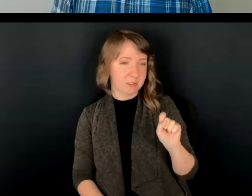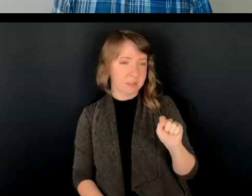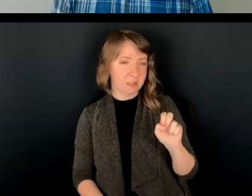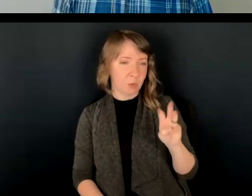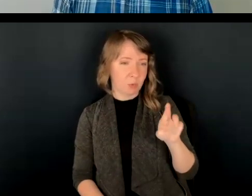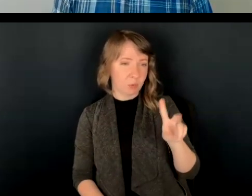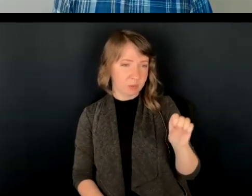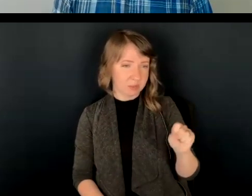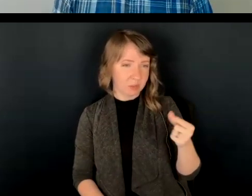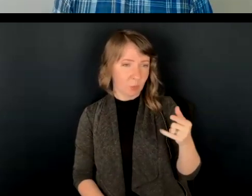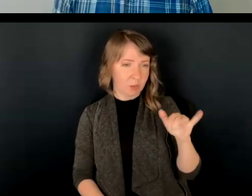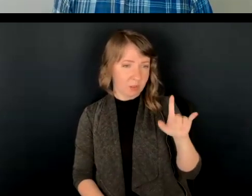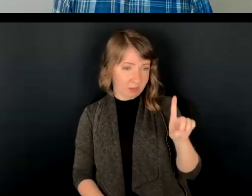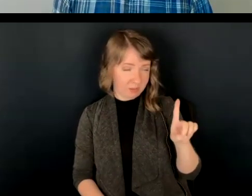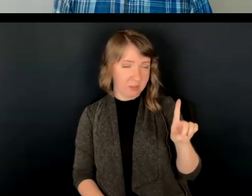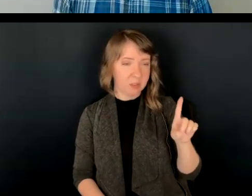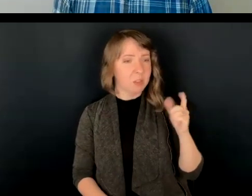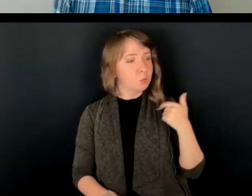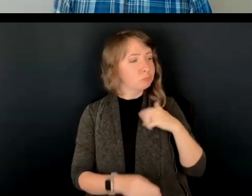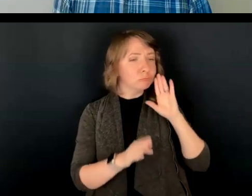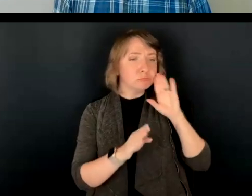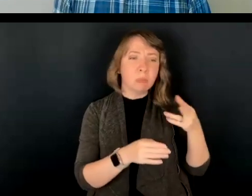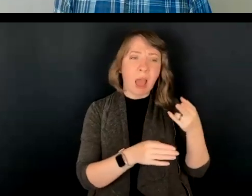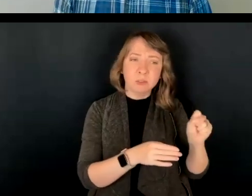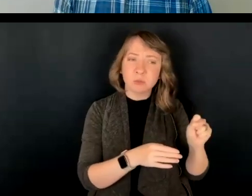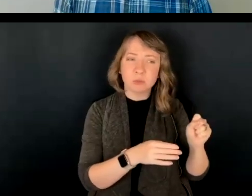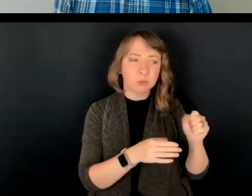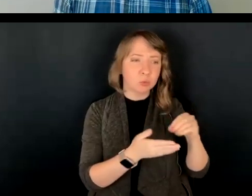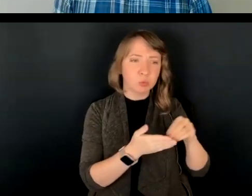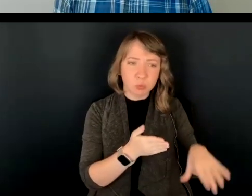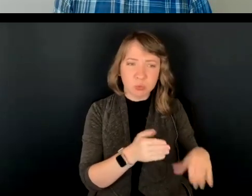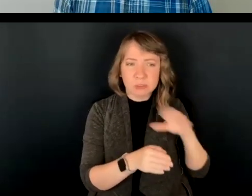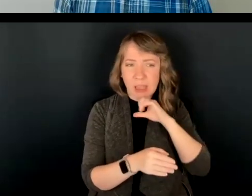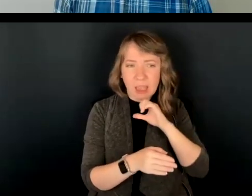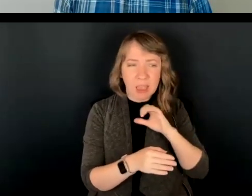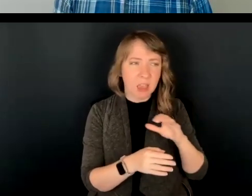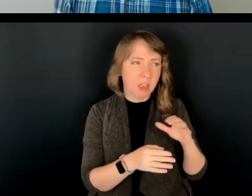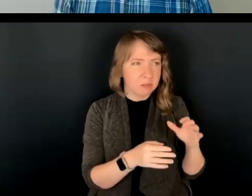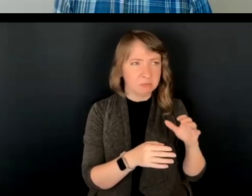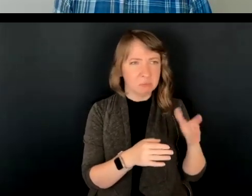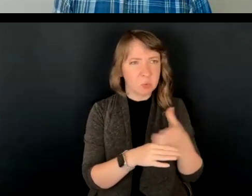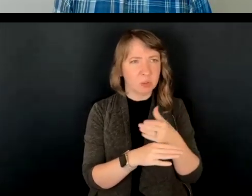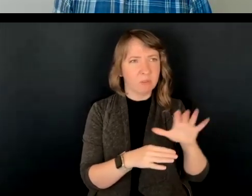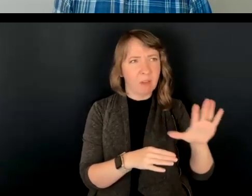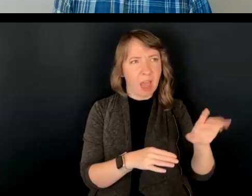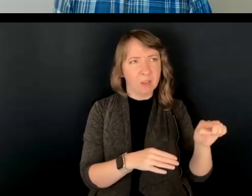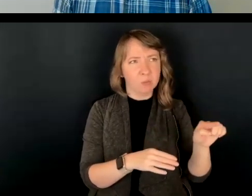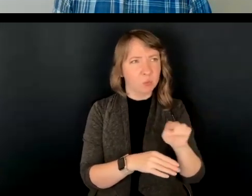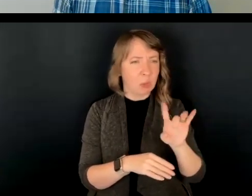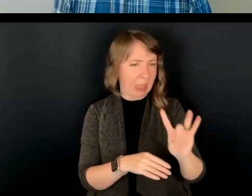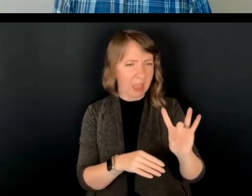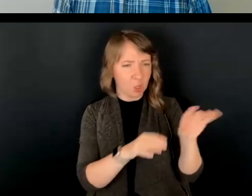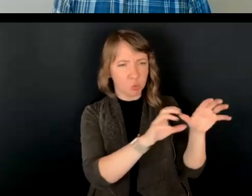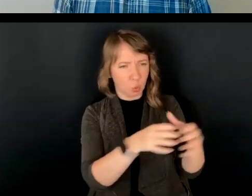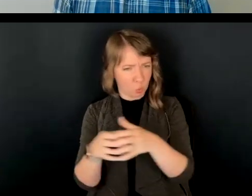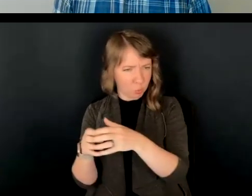high school aged youth crews. And we did anywhere between 5 and 8 summer crews. So when the students are